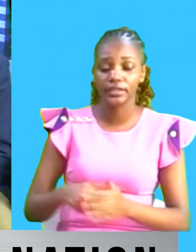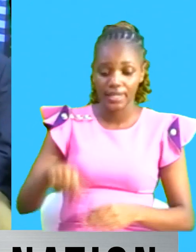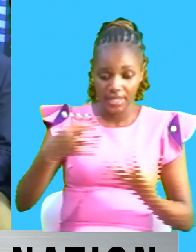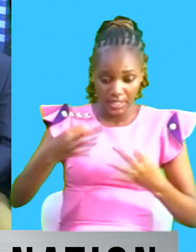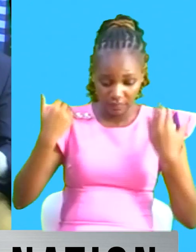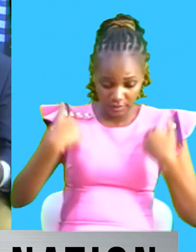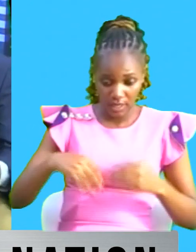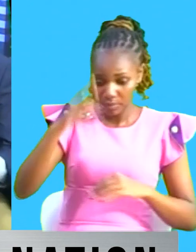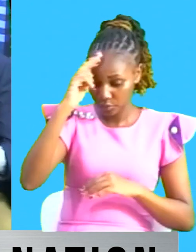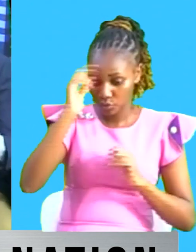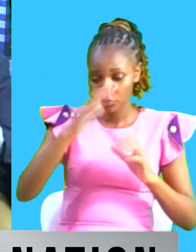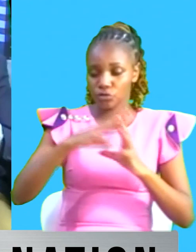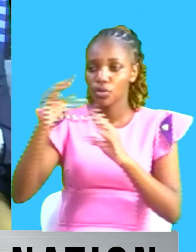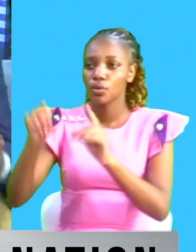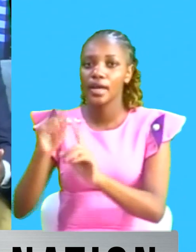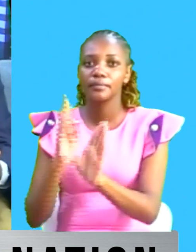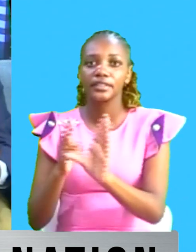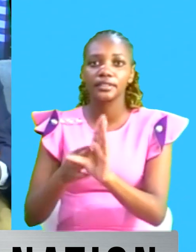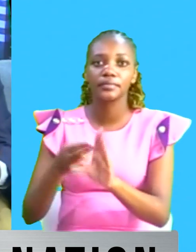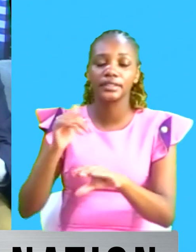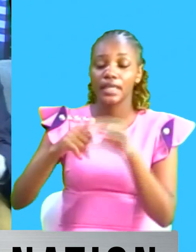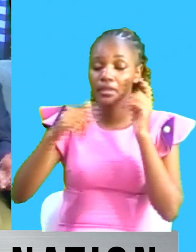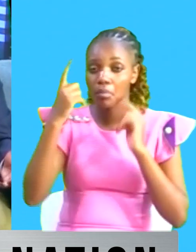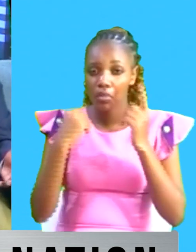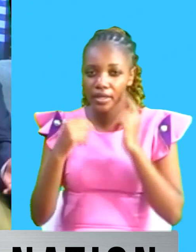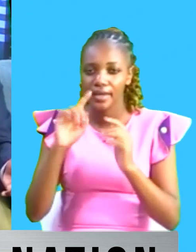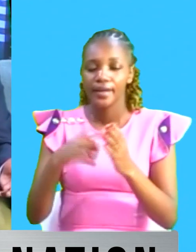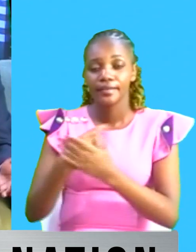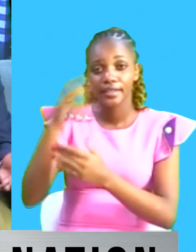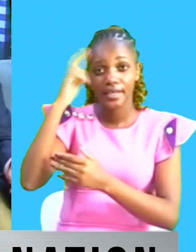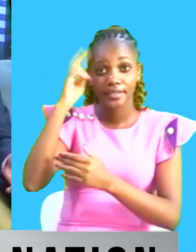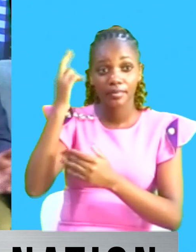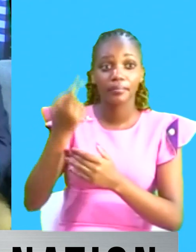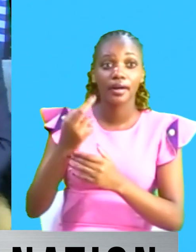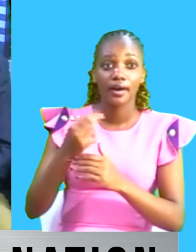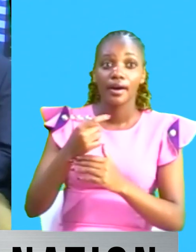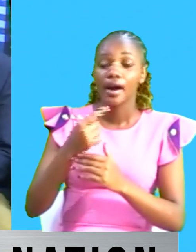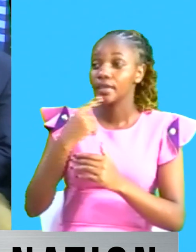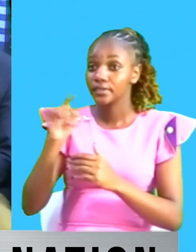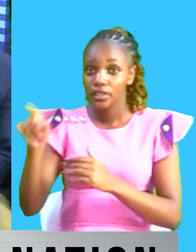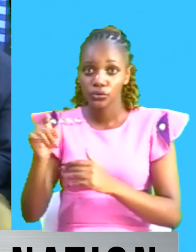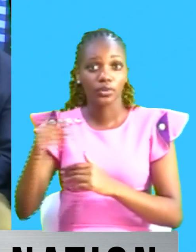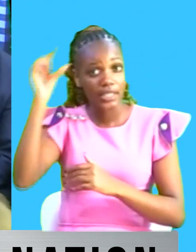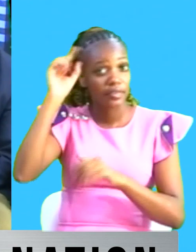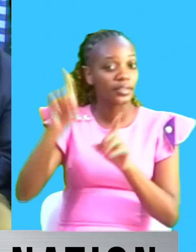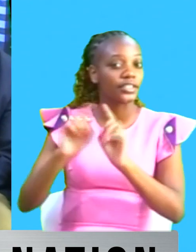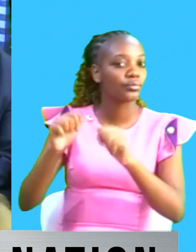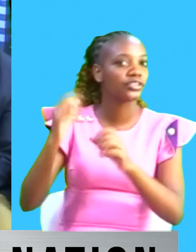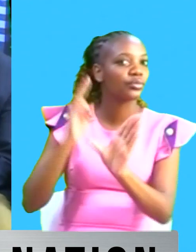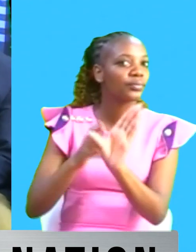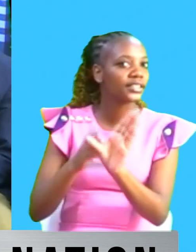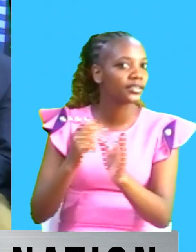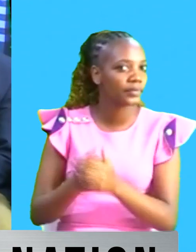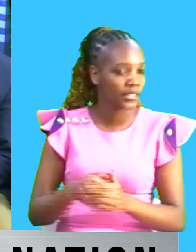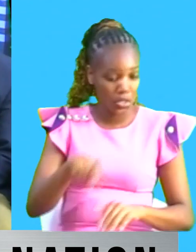police, I would have gone and participated in the vigil, and I remember I told you even government would have participated in its own vigil. We would have gone